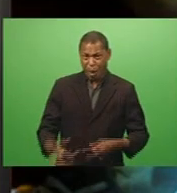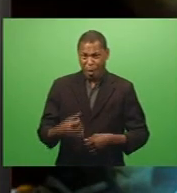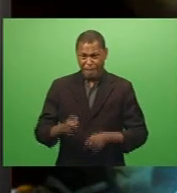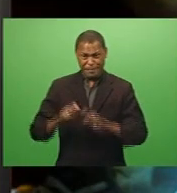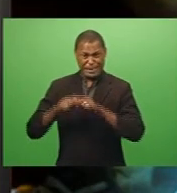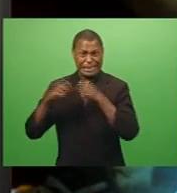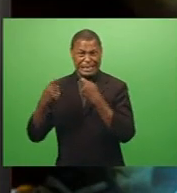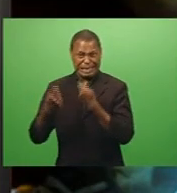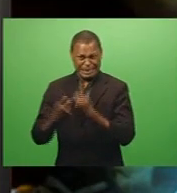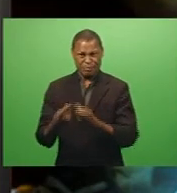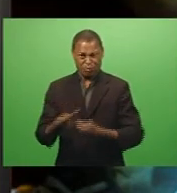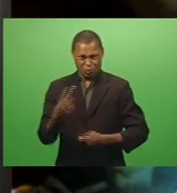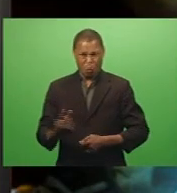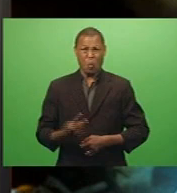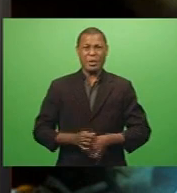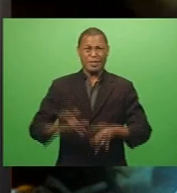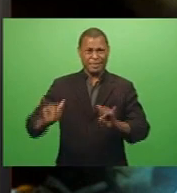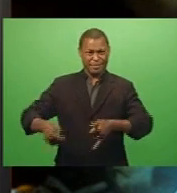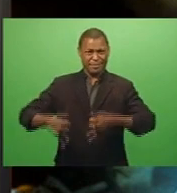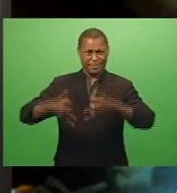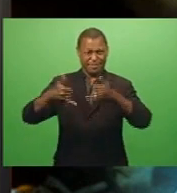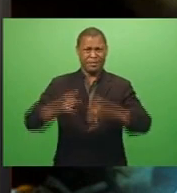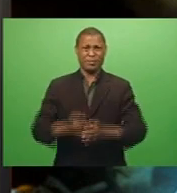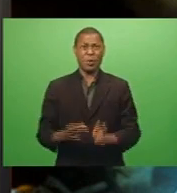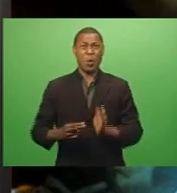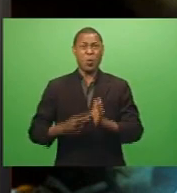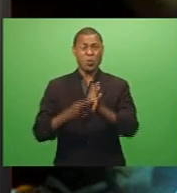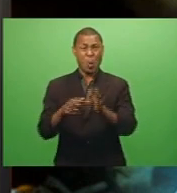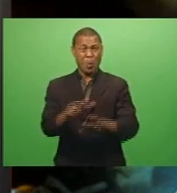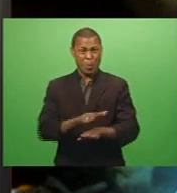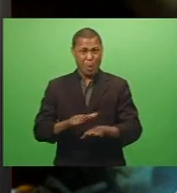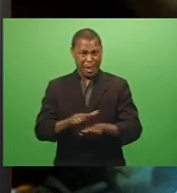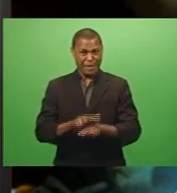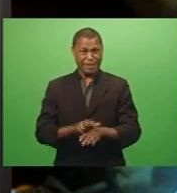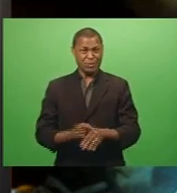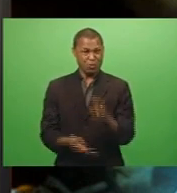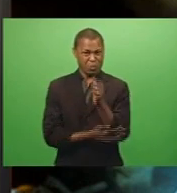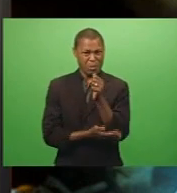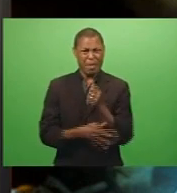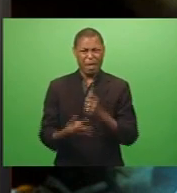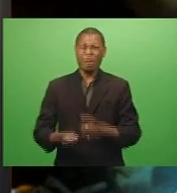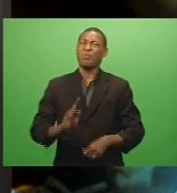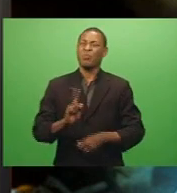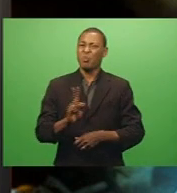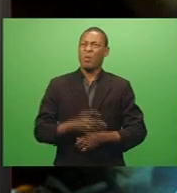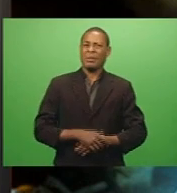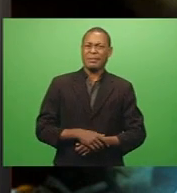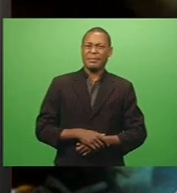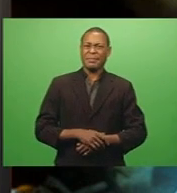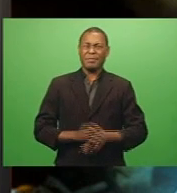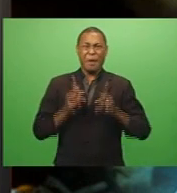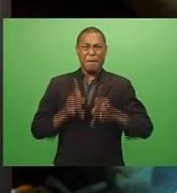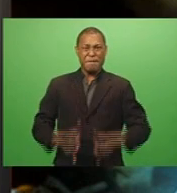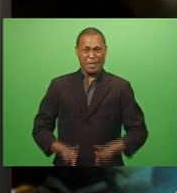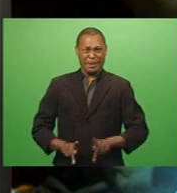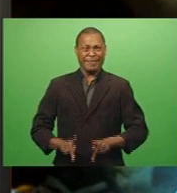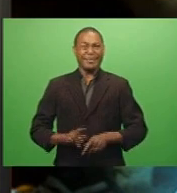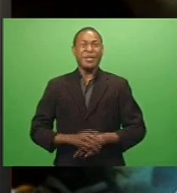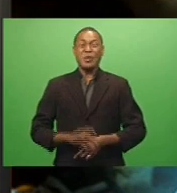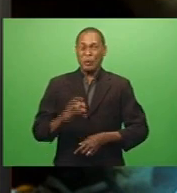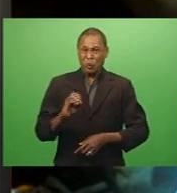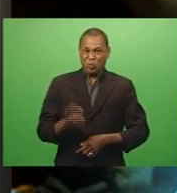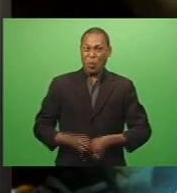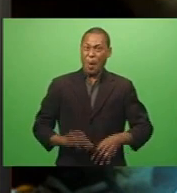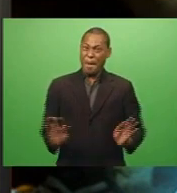in the Skipper Cup, Northland Rugby is also the first team to field players with physical disabilities. Winger Nasoni Nawana Wailangi,